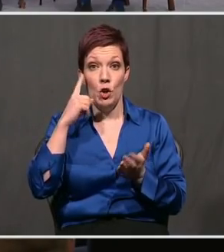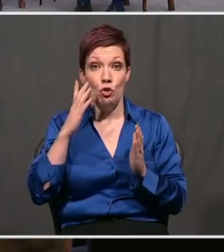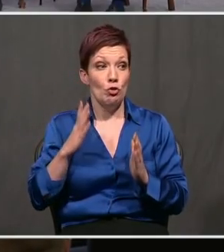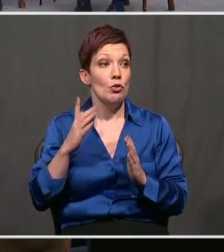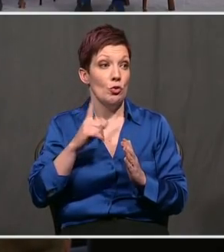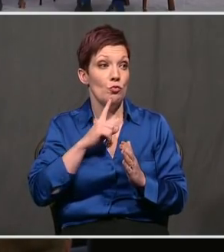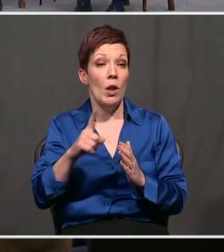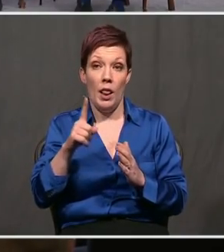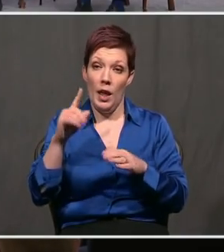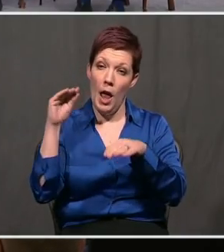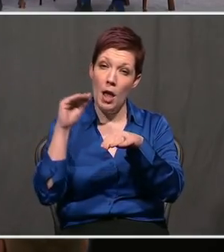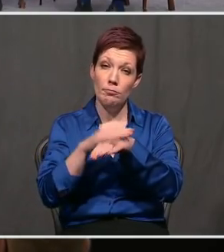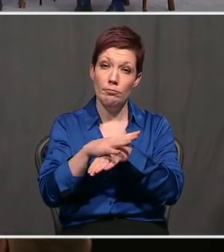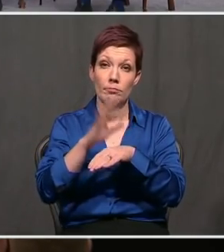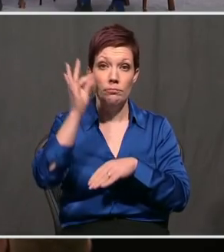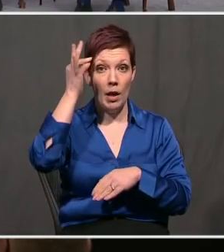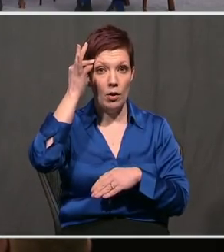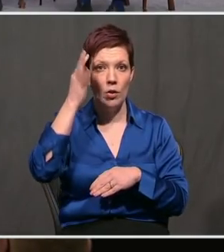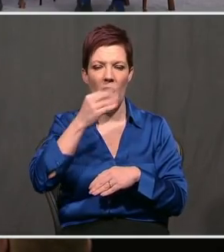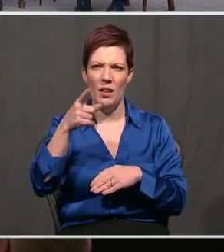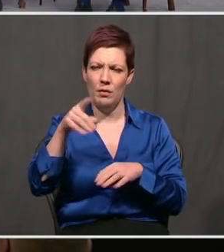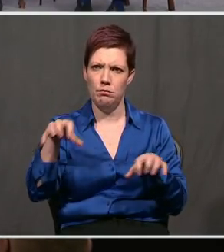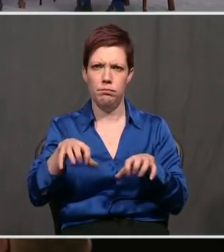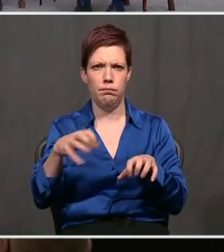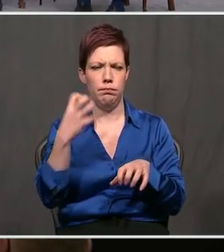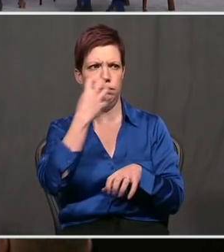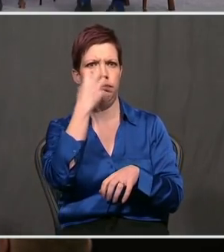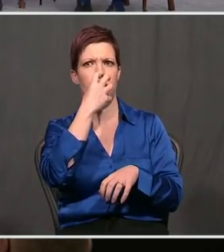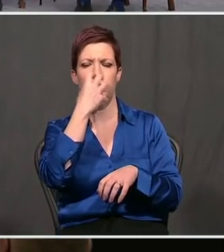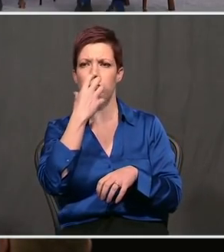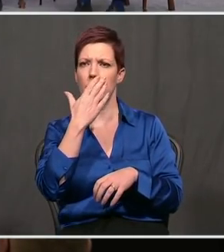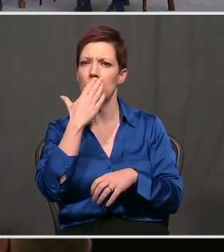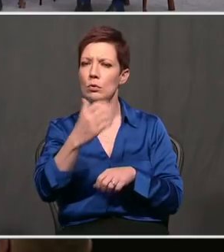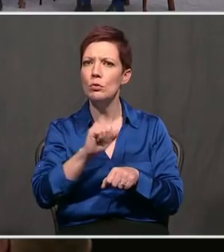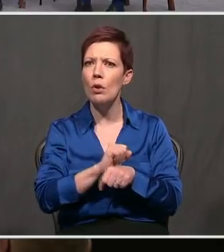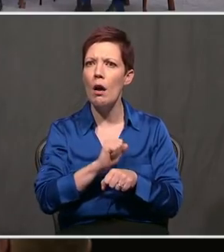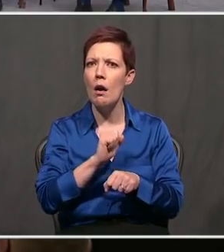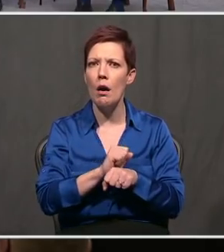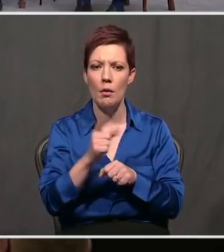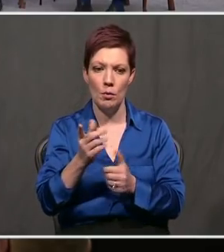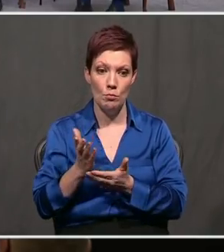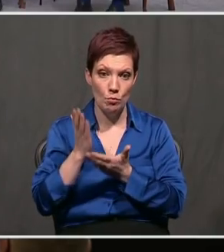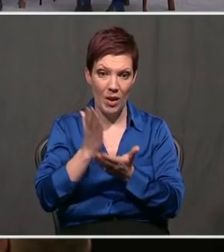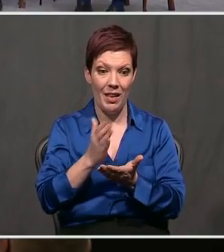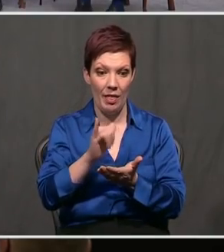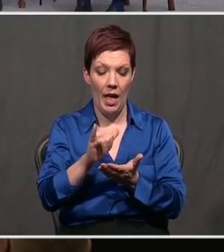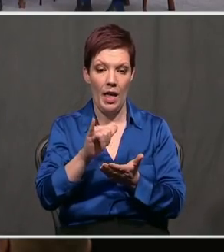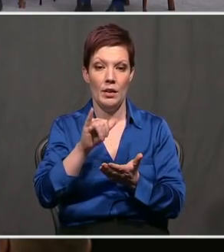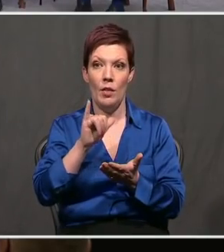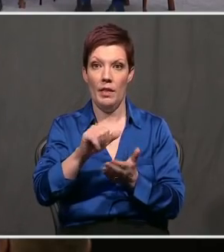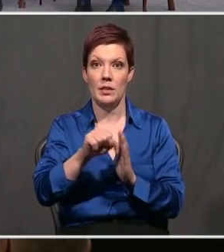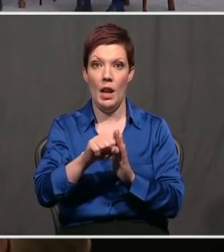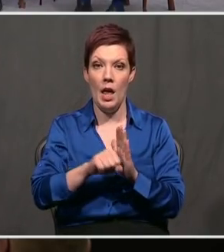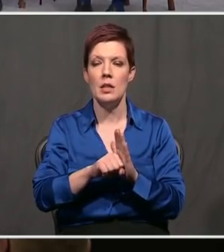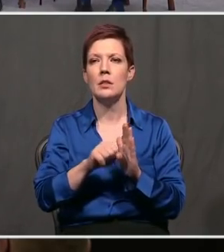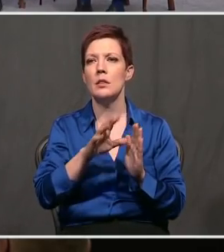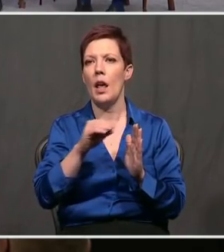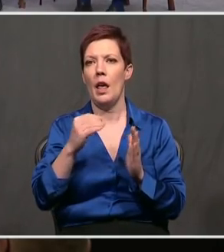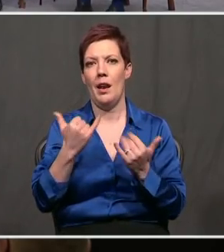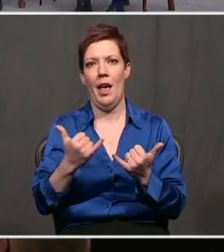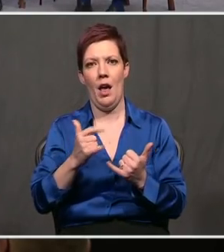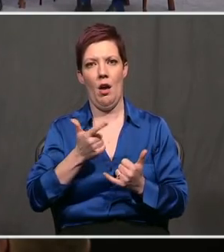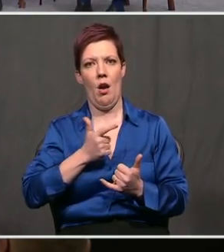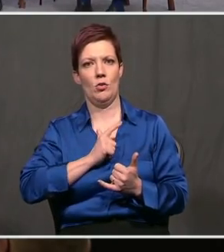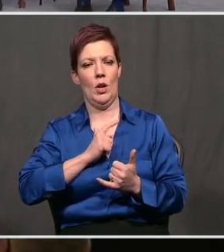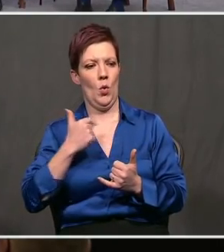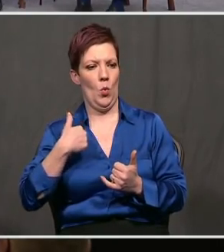an unimaginable job of bringing this to the states. Now it's our turn to do